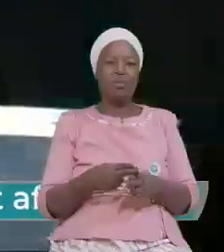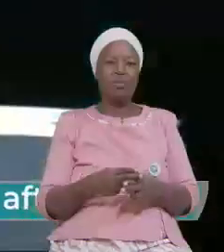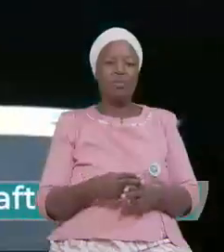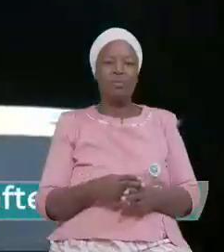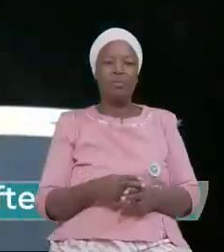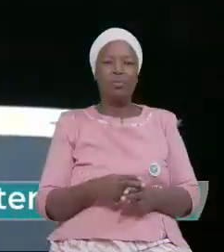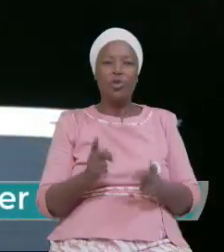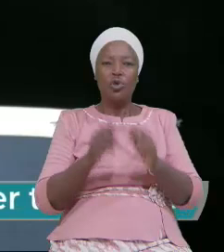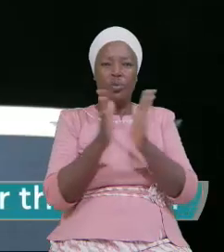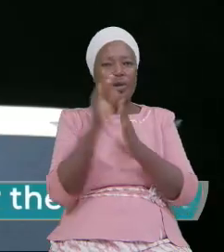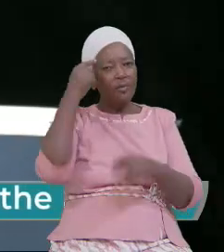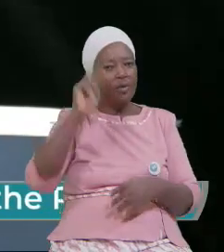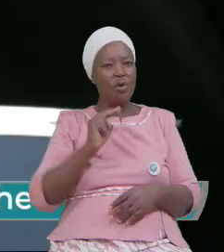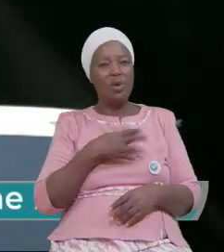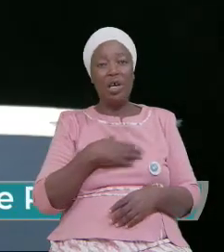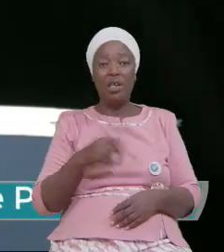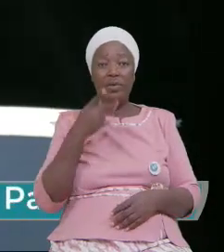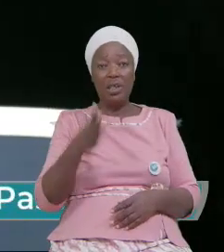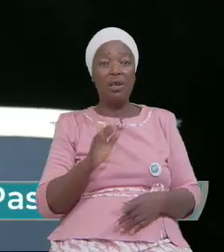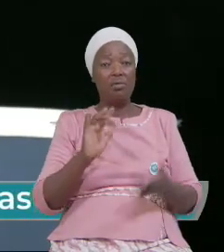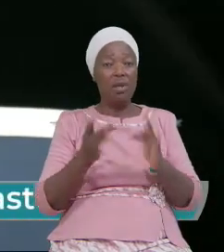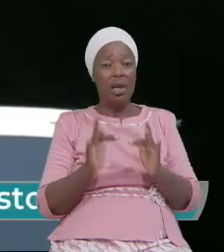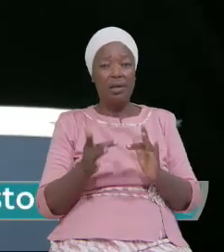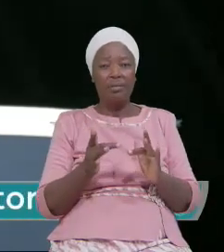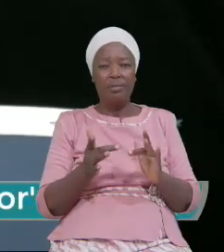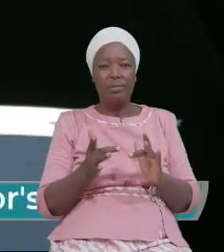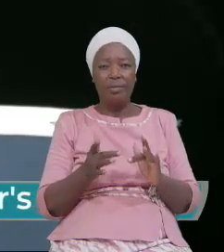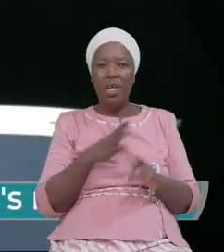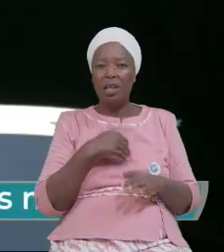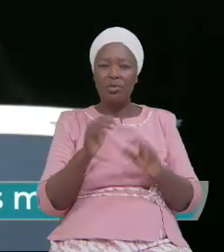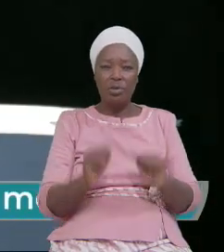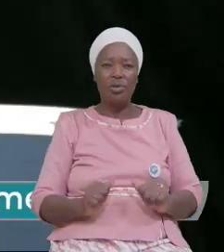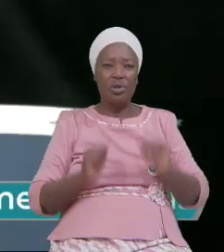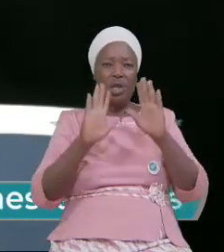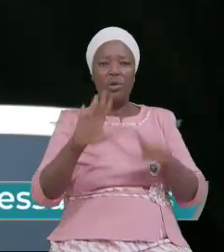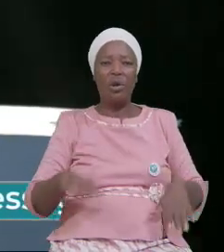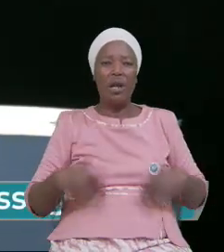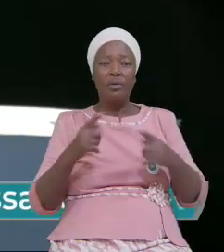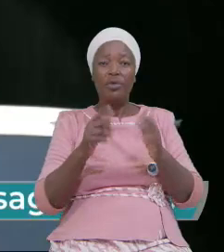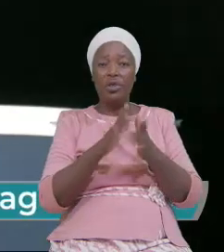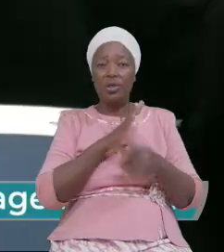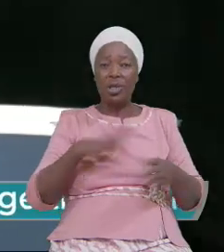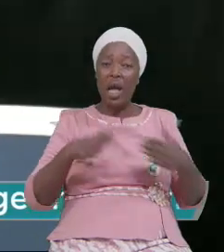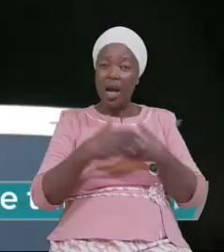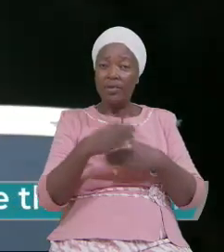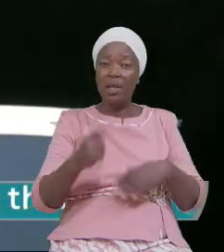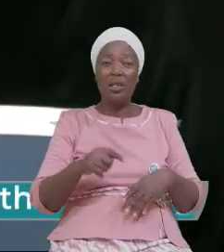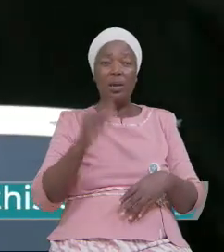And if you are watching online and you give your life to Christ after the pastor's message this